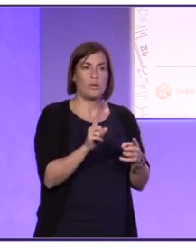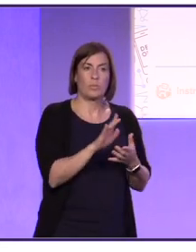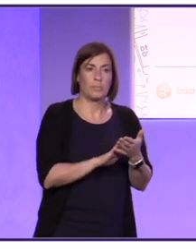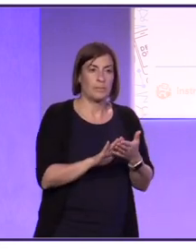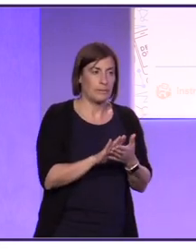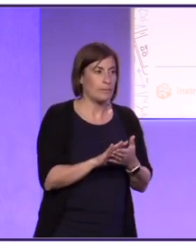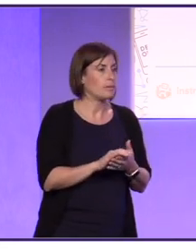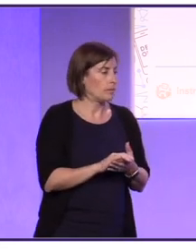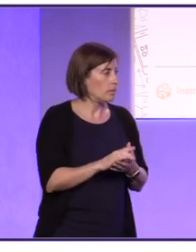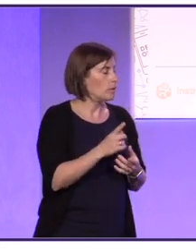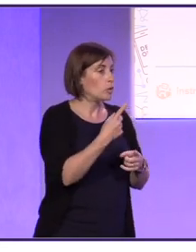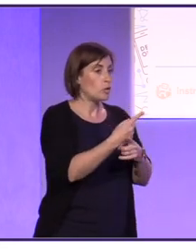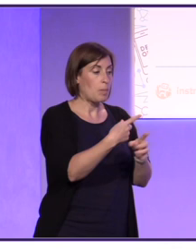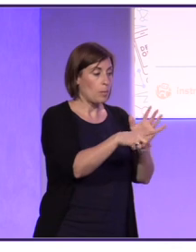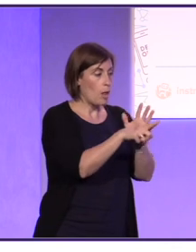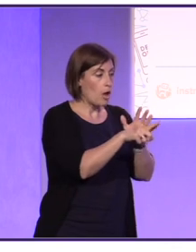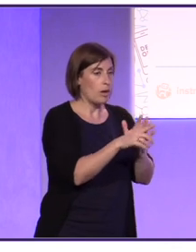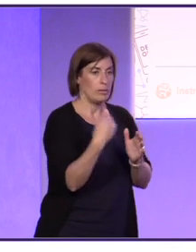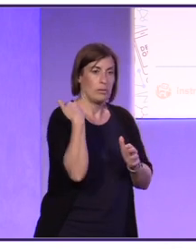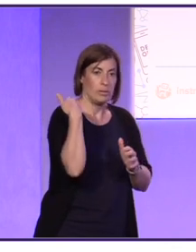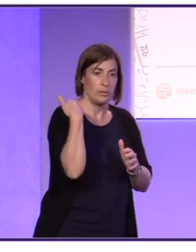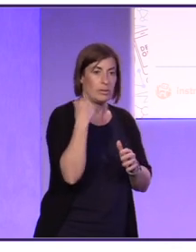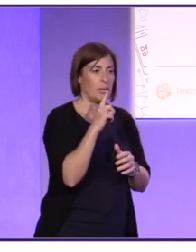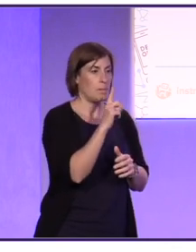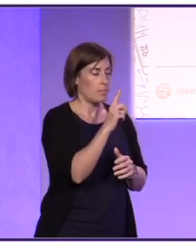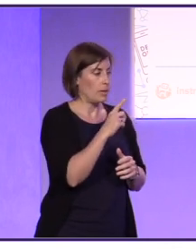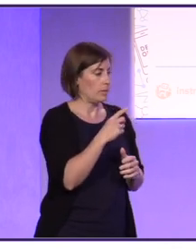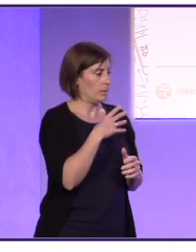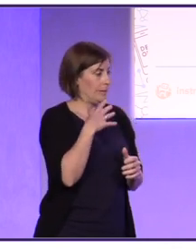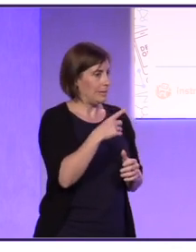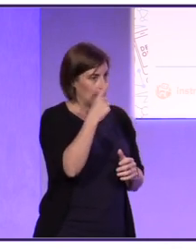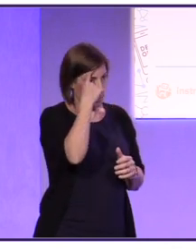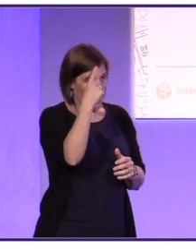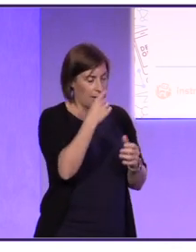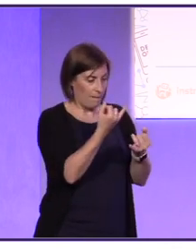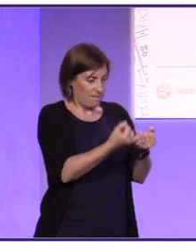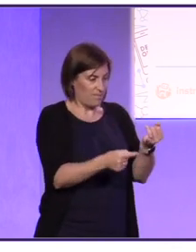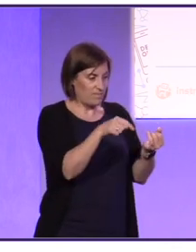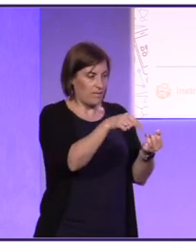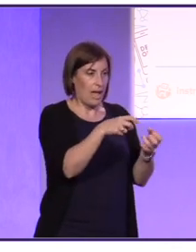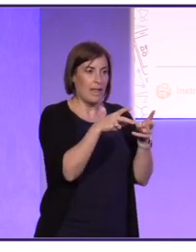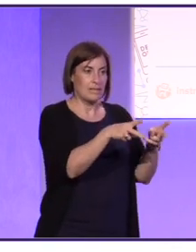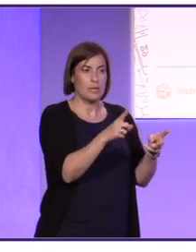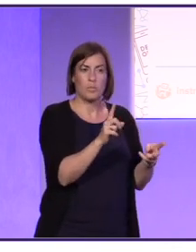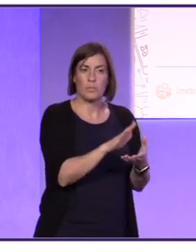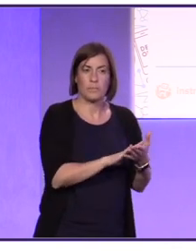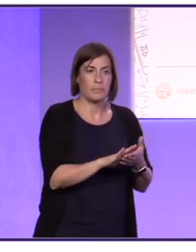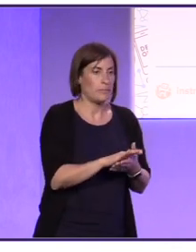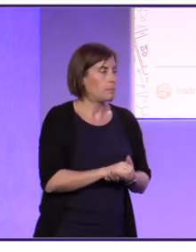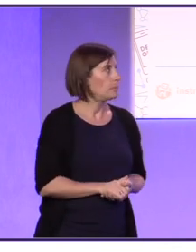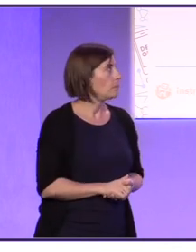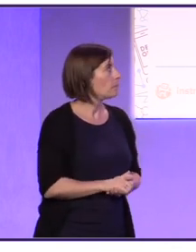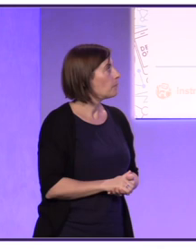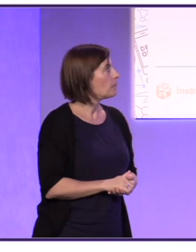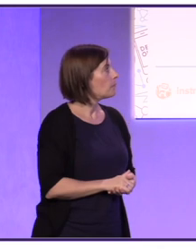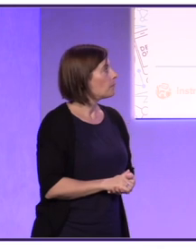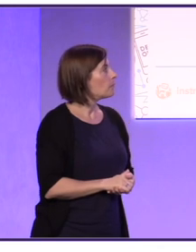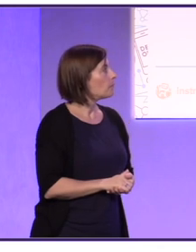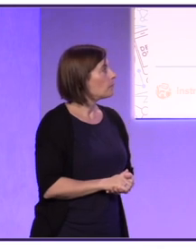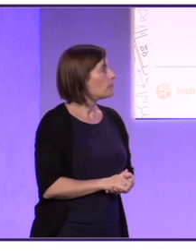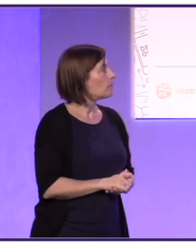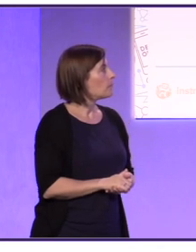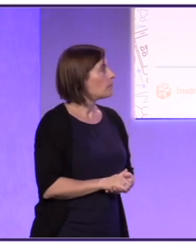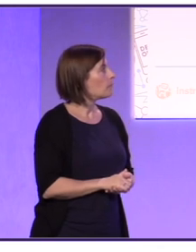but we can't do that without understanding what failure means within our system. And there's all sorts